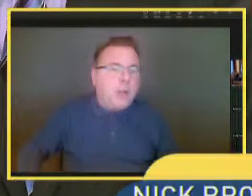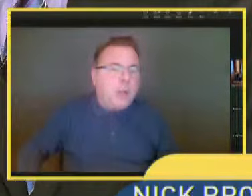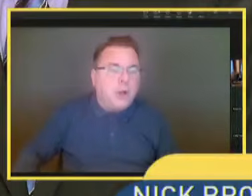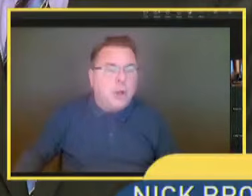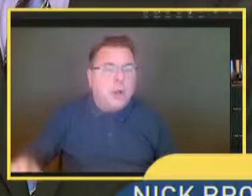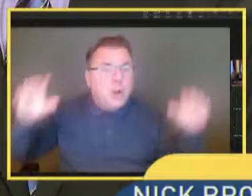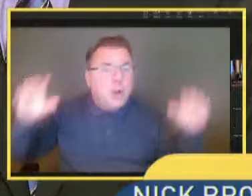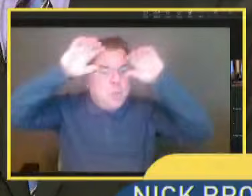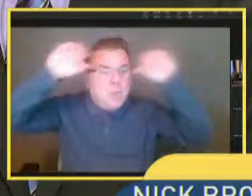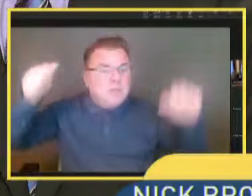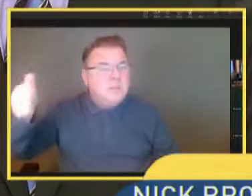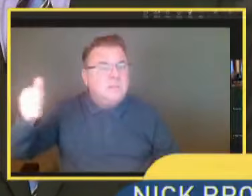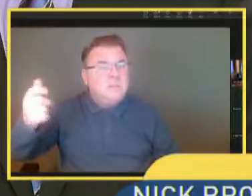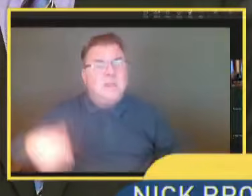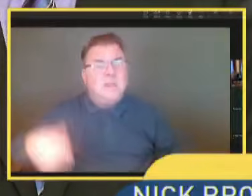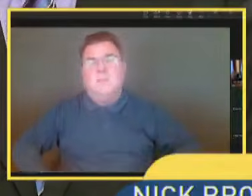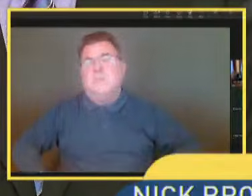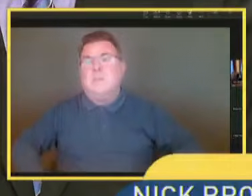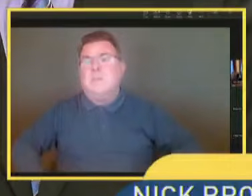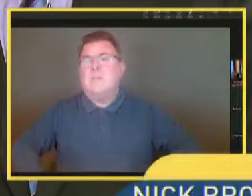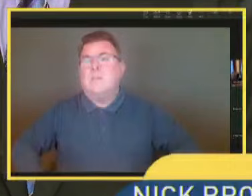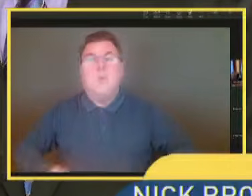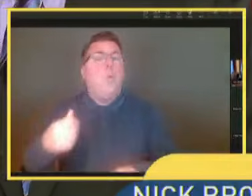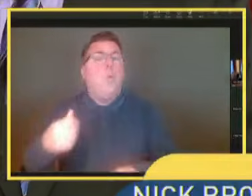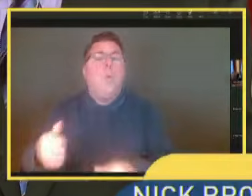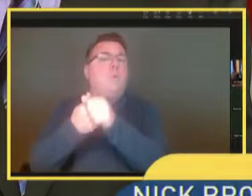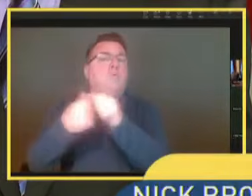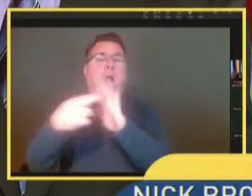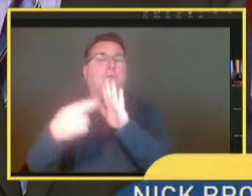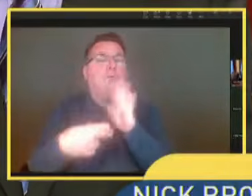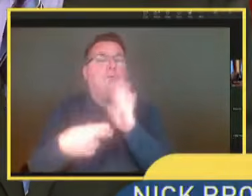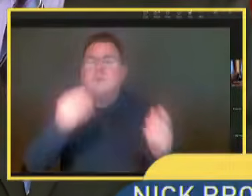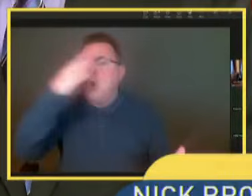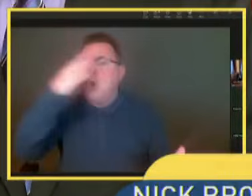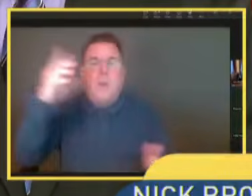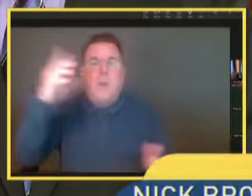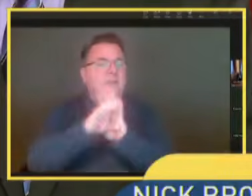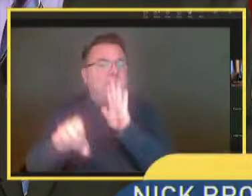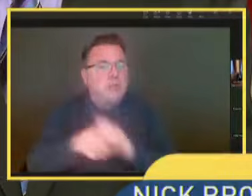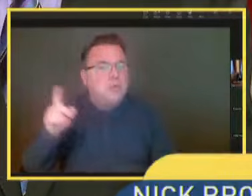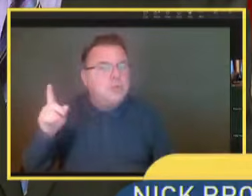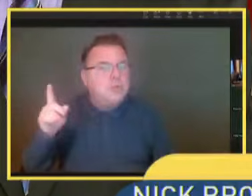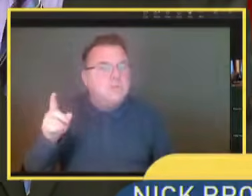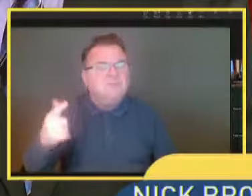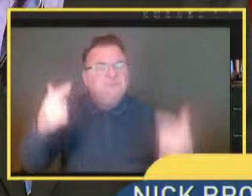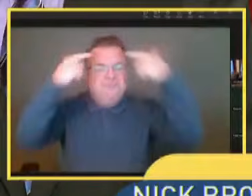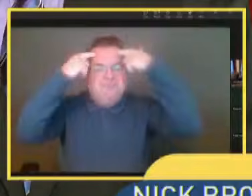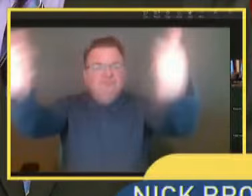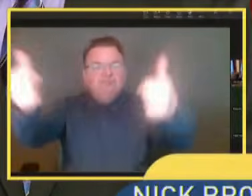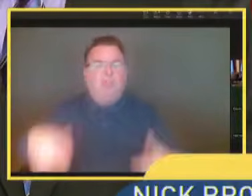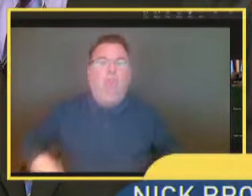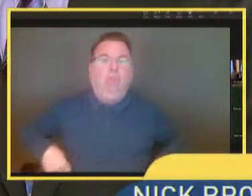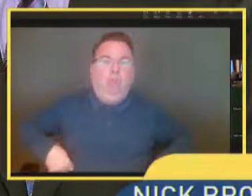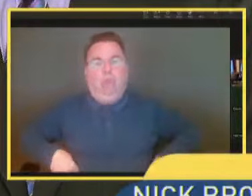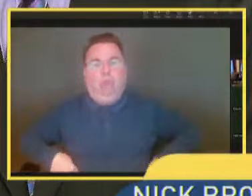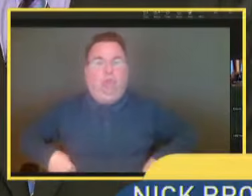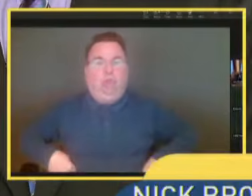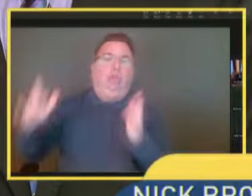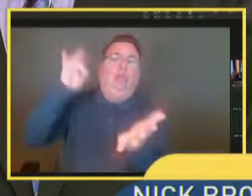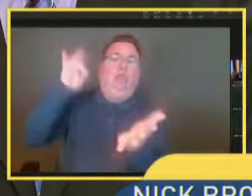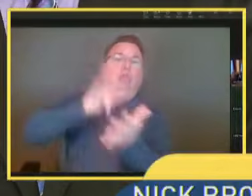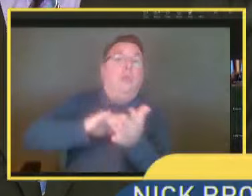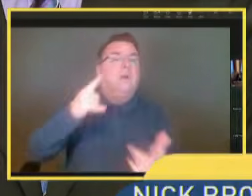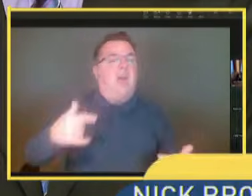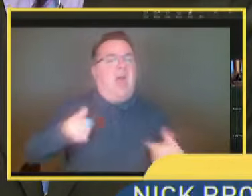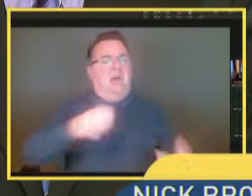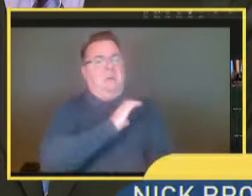no inclination to abide by the Constitution. He is doing whatever he wants to people because he believes he has the power to